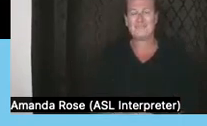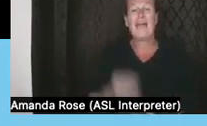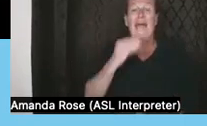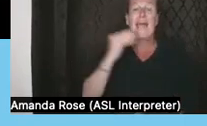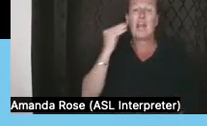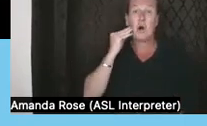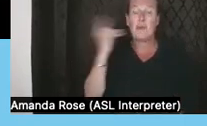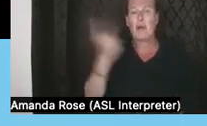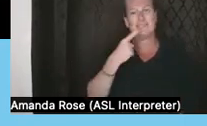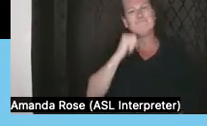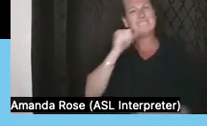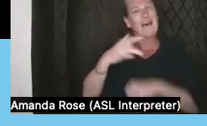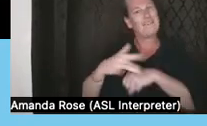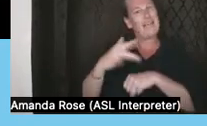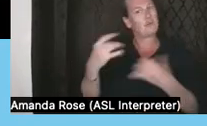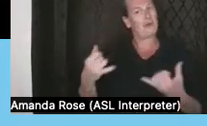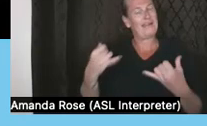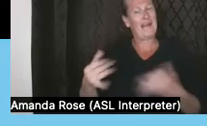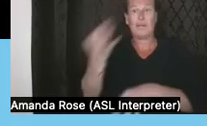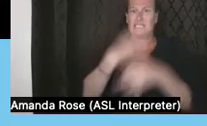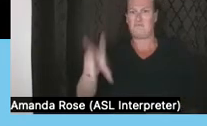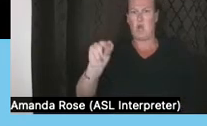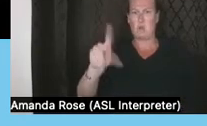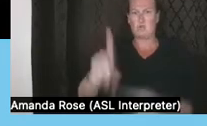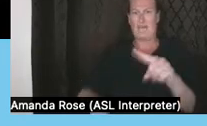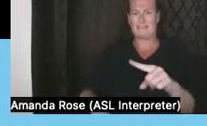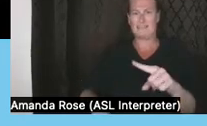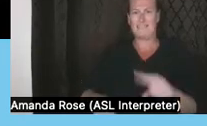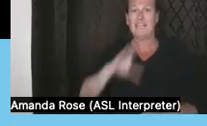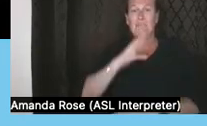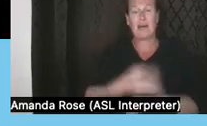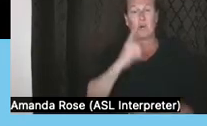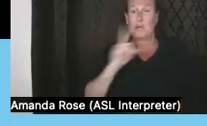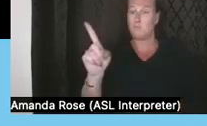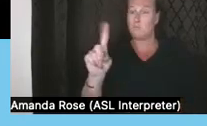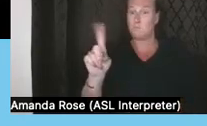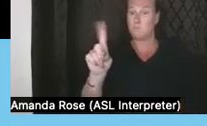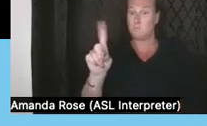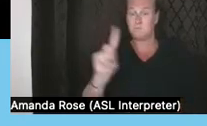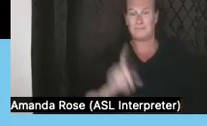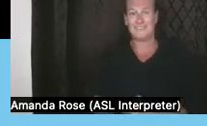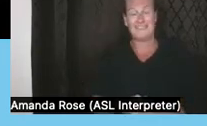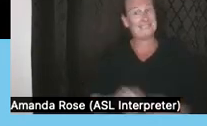right now. Instead of like, no, you can't. Or I always, my daughter will put her finger up. No, I'm like, oh, now you're coming back at me.